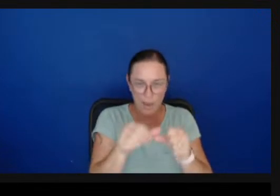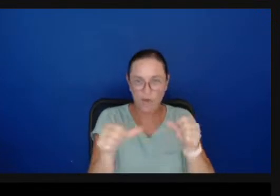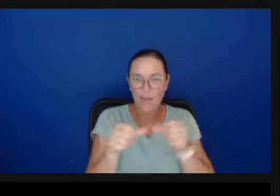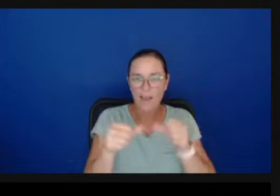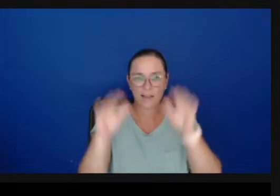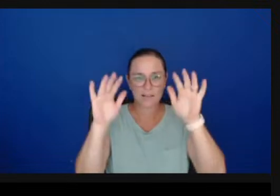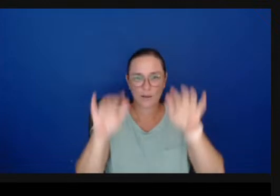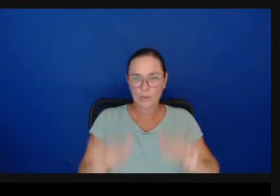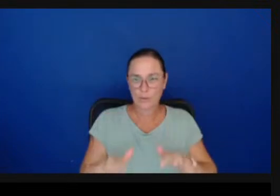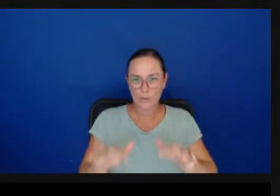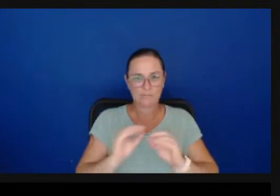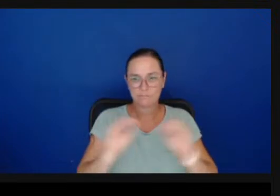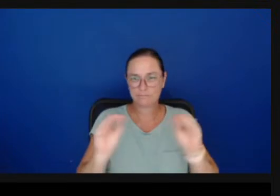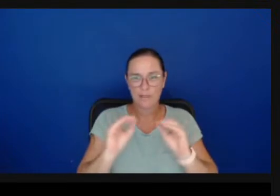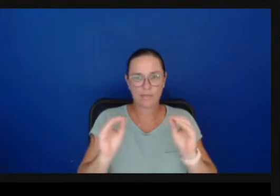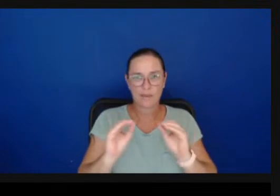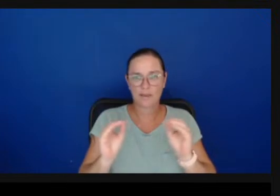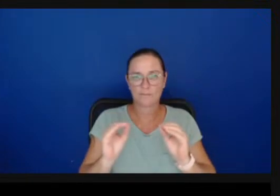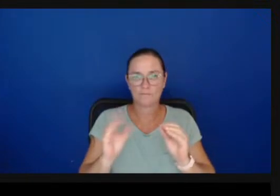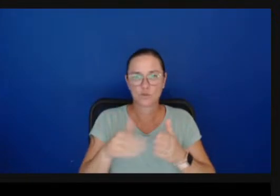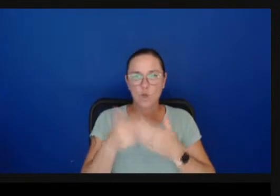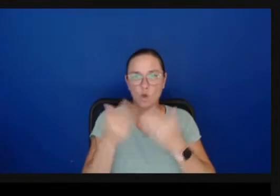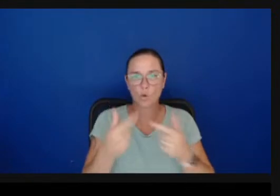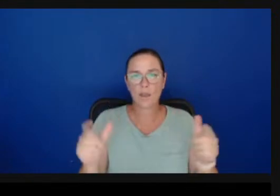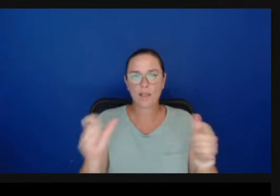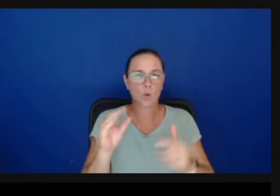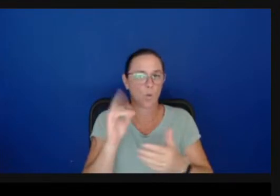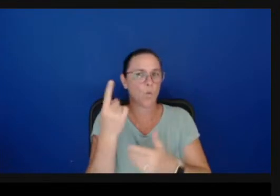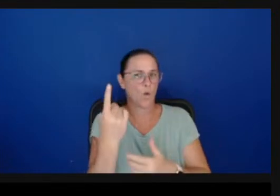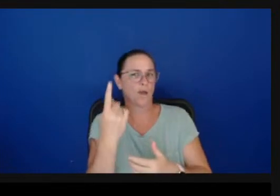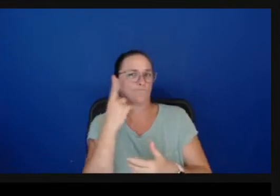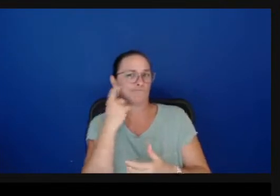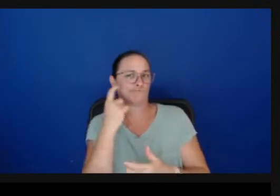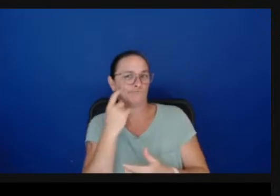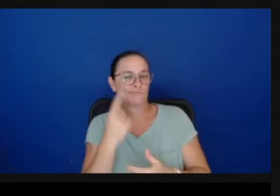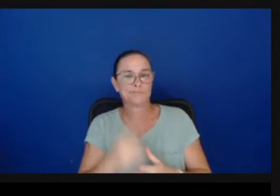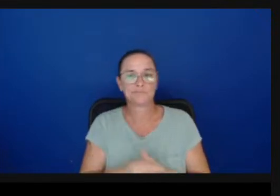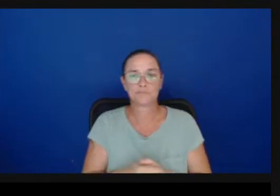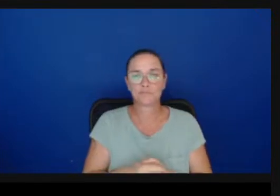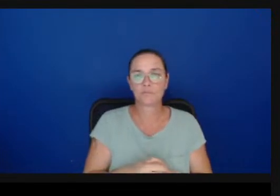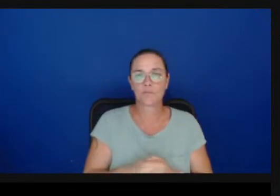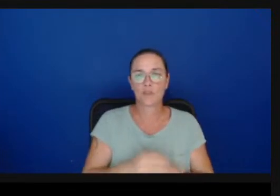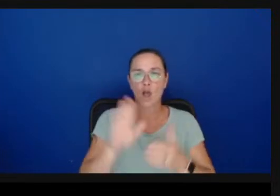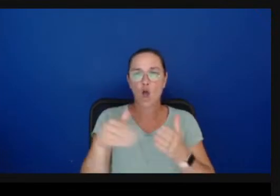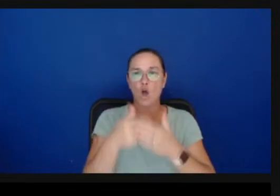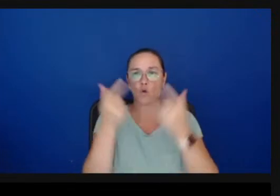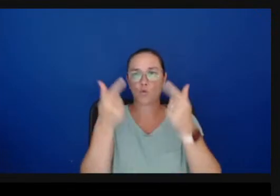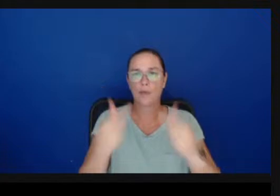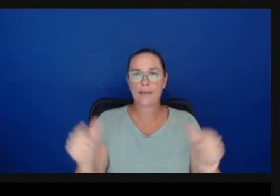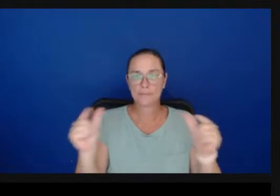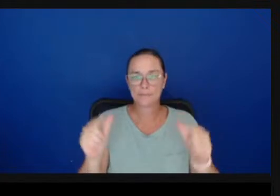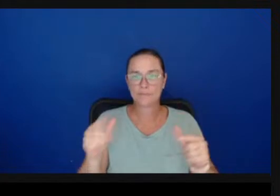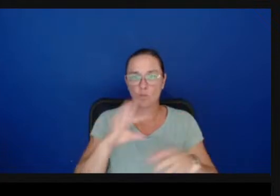else in the area. So that's why it's a little suspicious there. Everything's in the green elsewhere in the park.